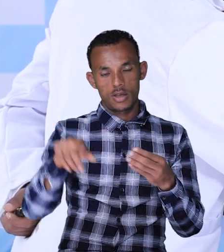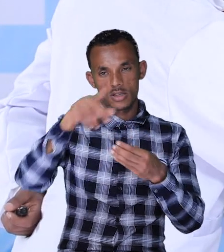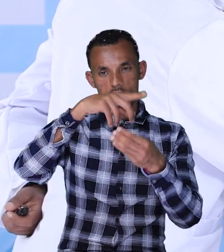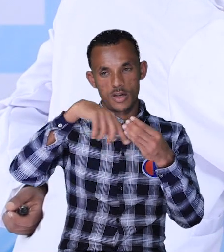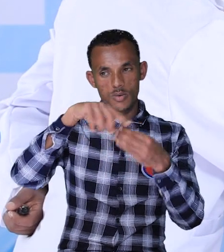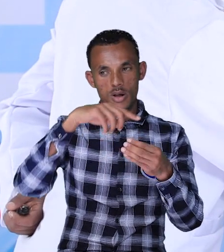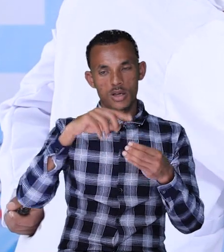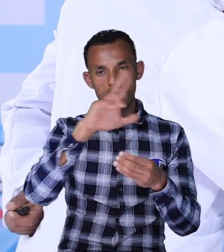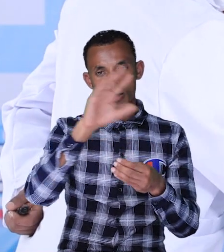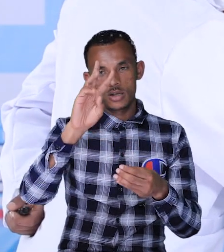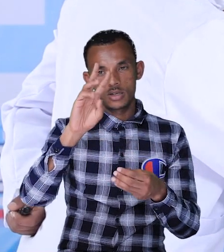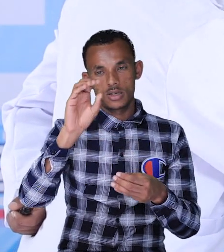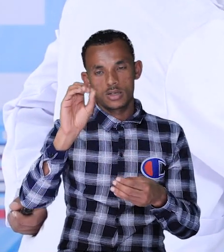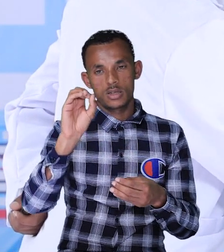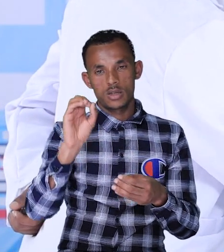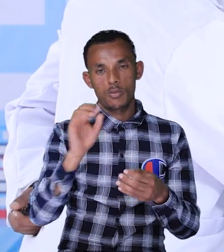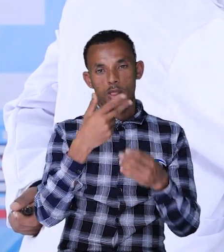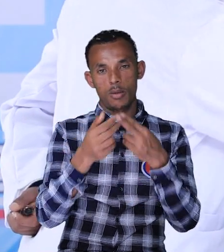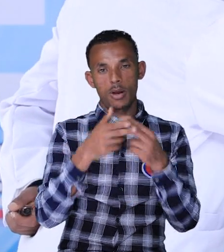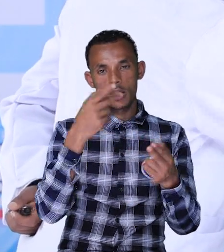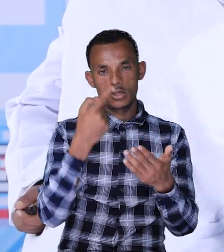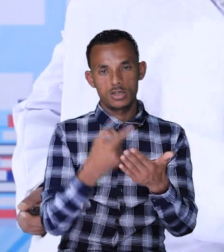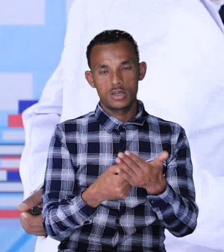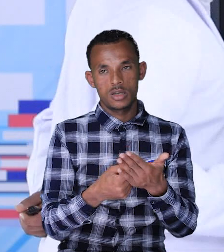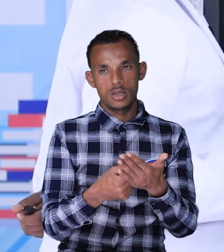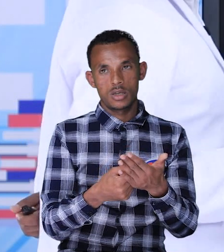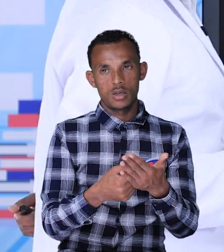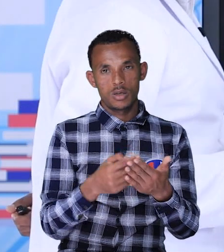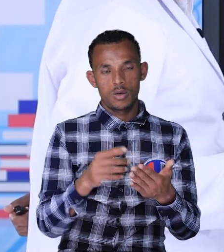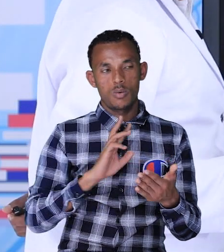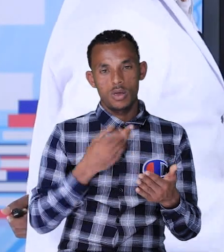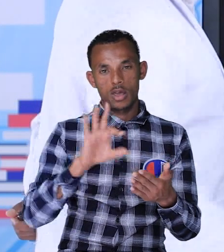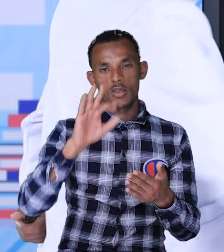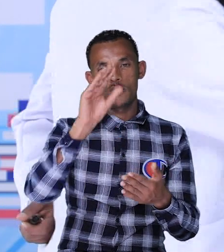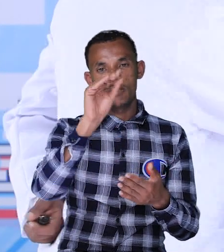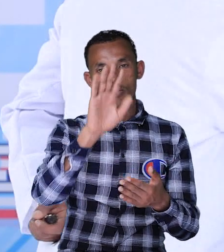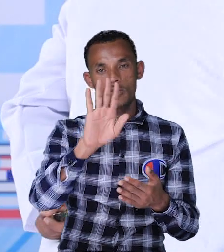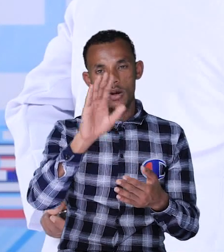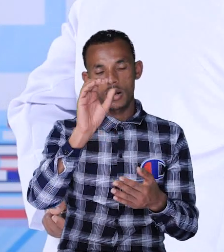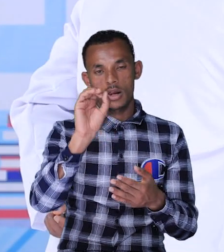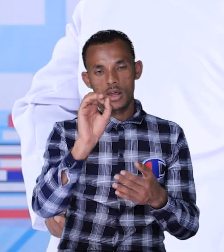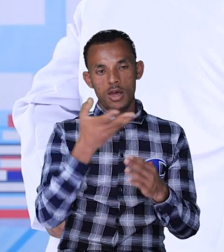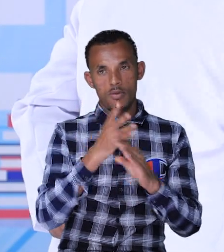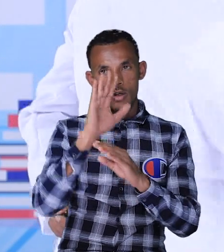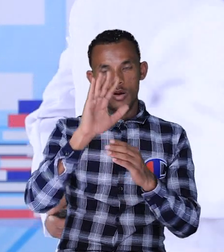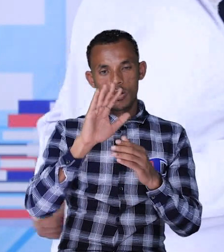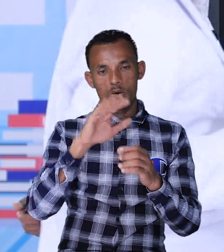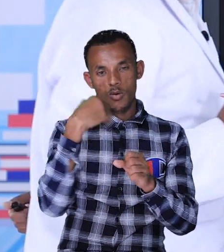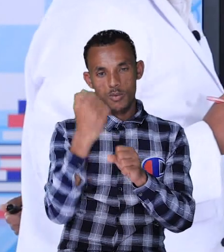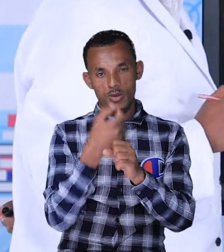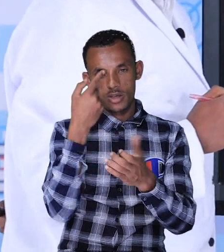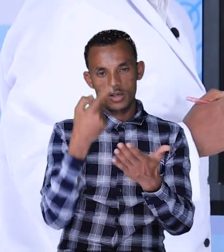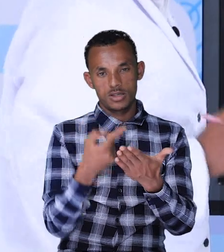region 360 degree. So when you multiply this, we'll have 54 degree. After computing